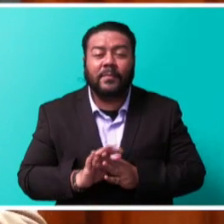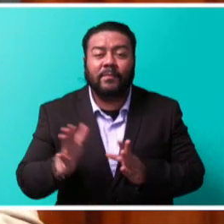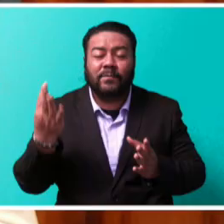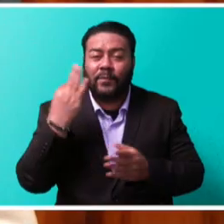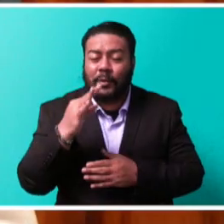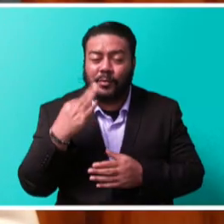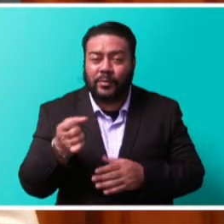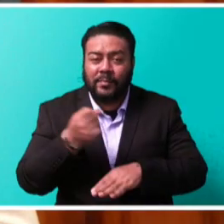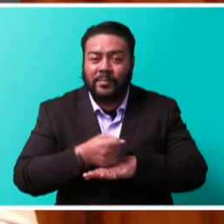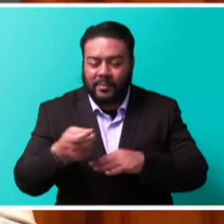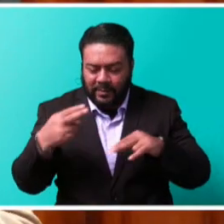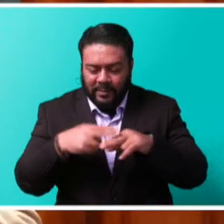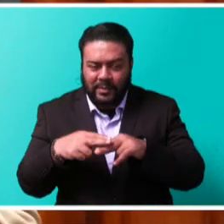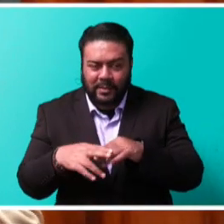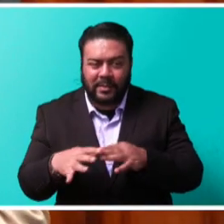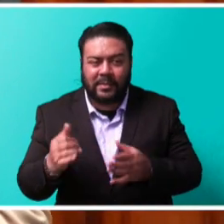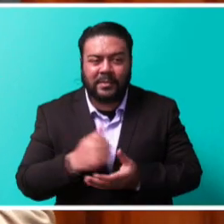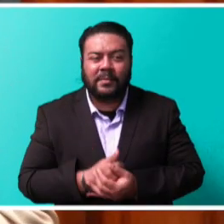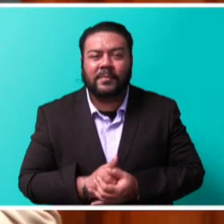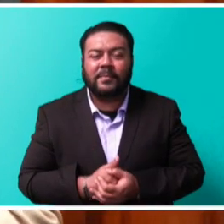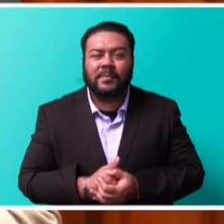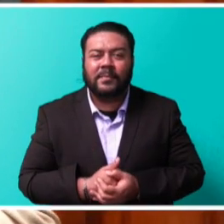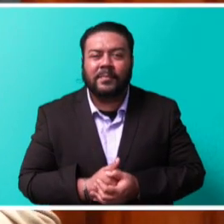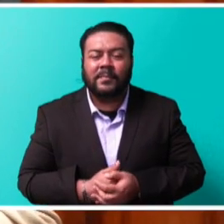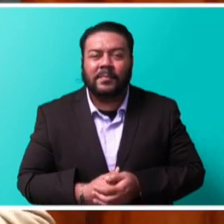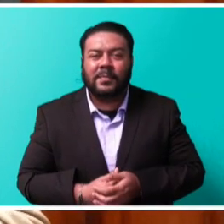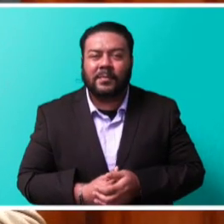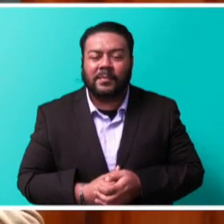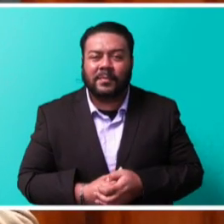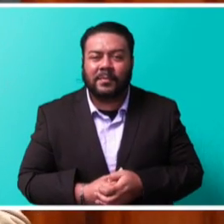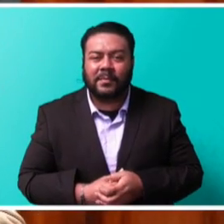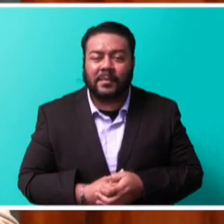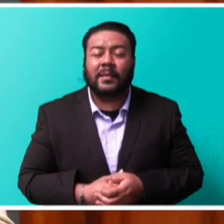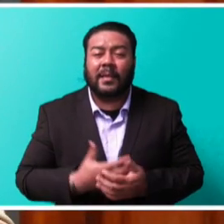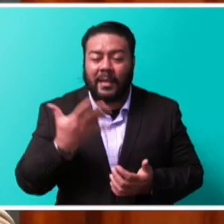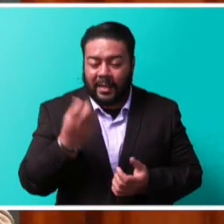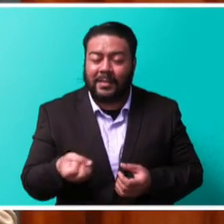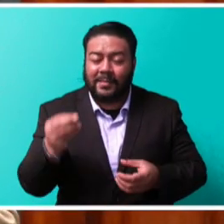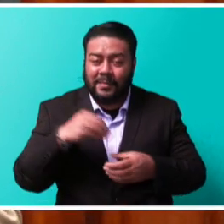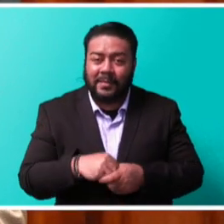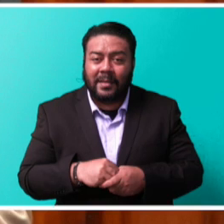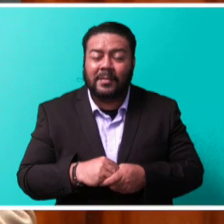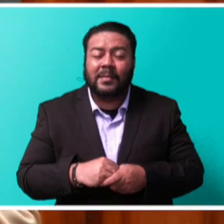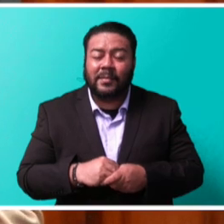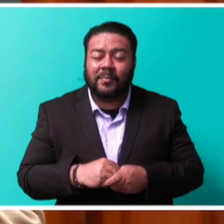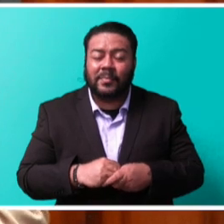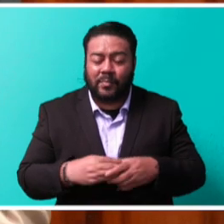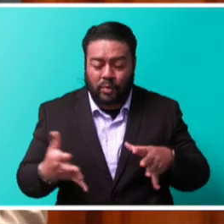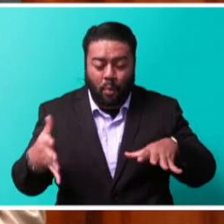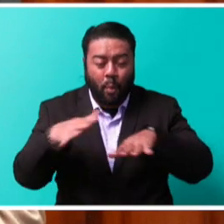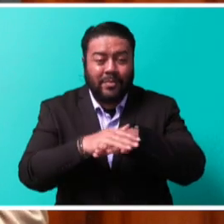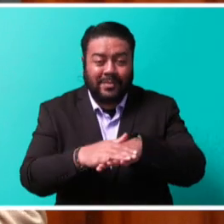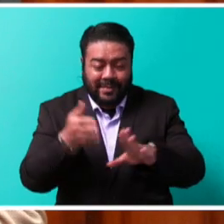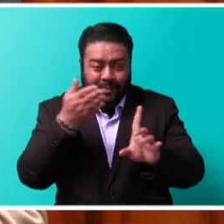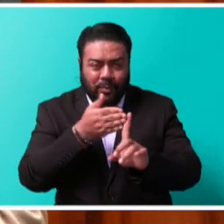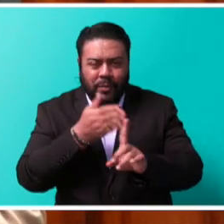in Fiji. The Act moves beyond the traditional focus on timber extraction and instead adopts a holistic approach to